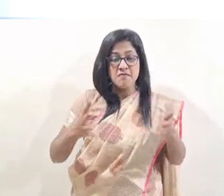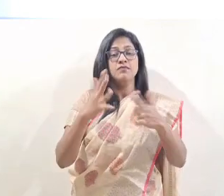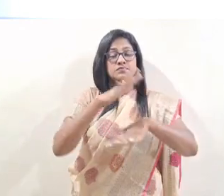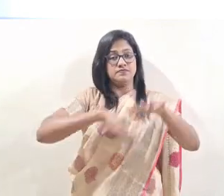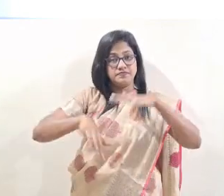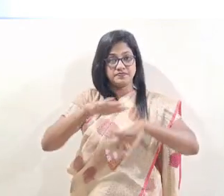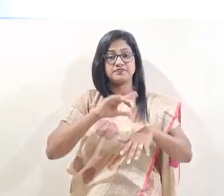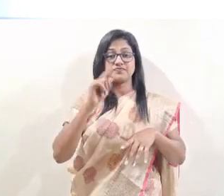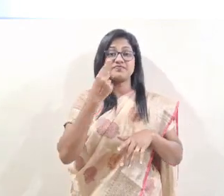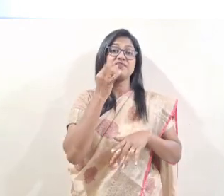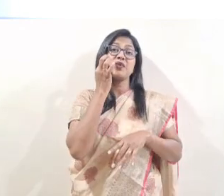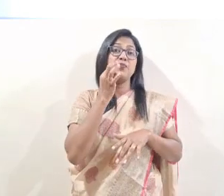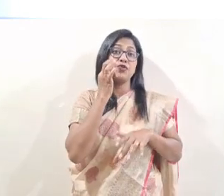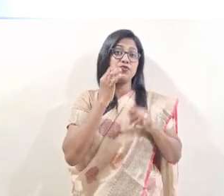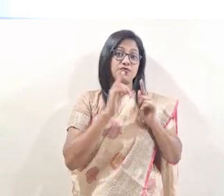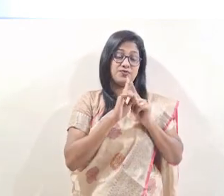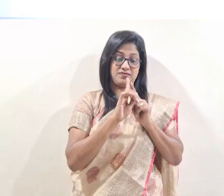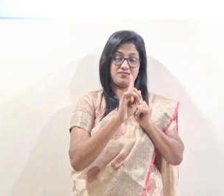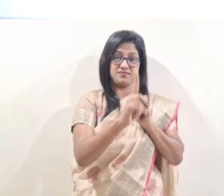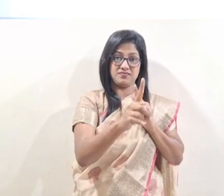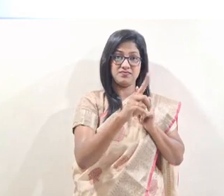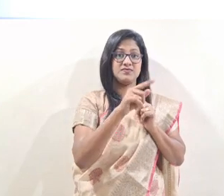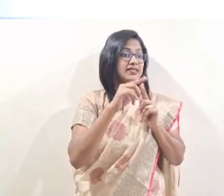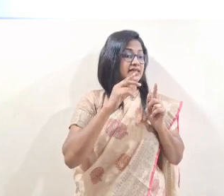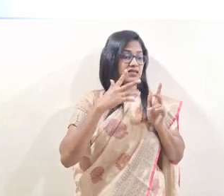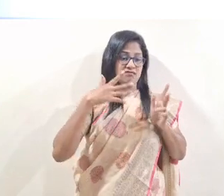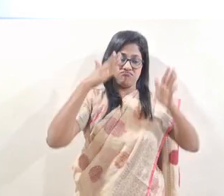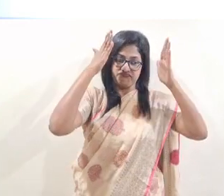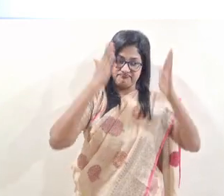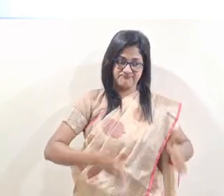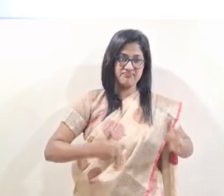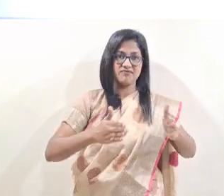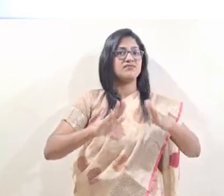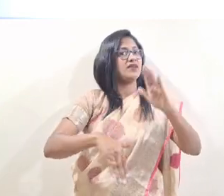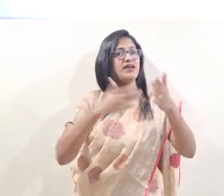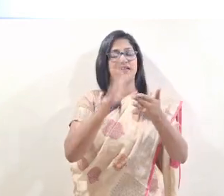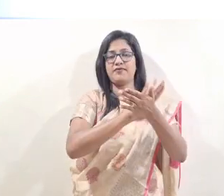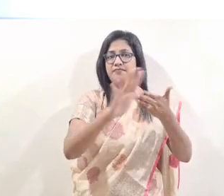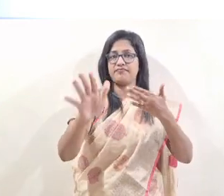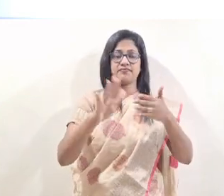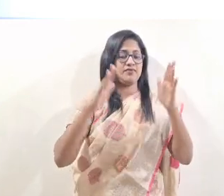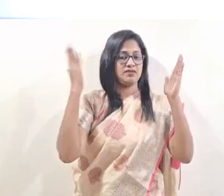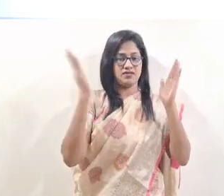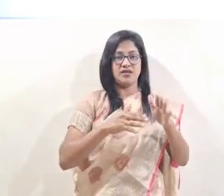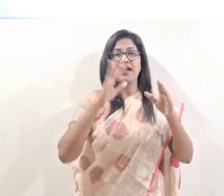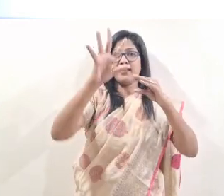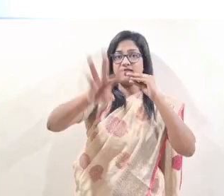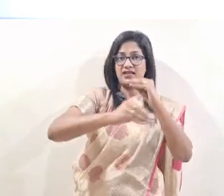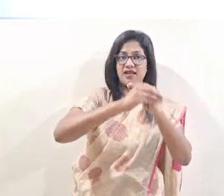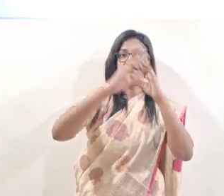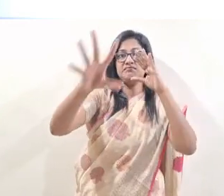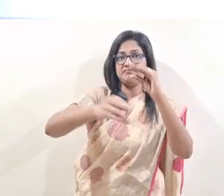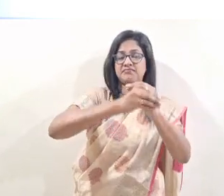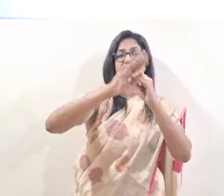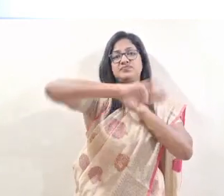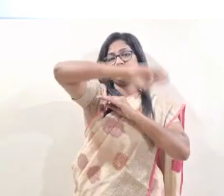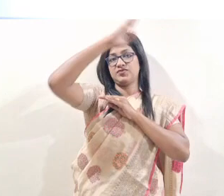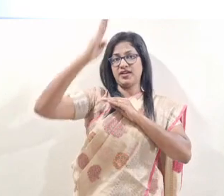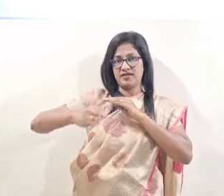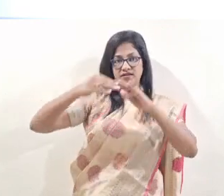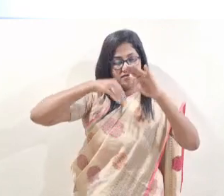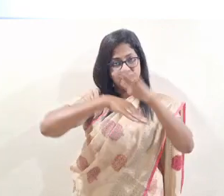in the first blue line, it was entirely a cut and cover method. Then we went to the extensions, we went with tunneling.